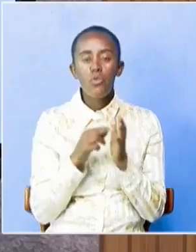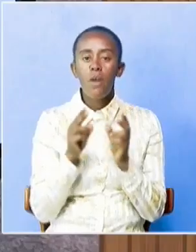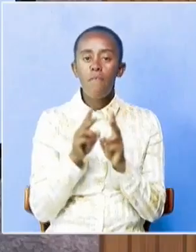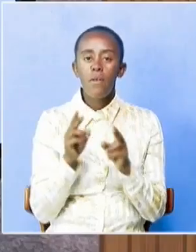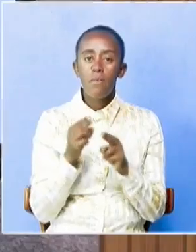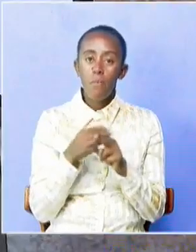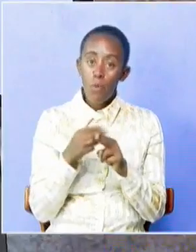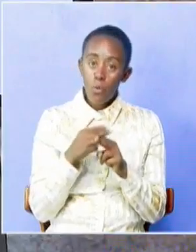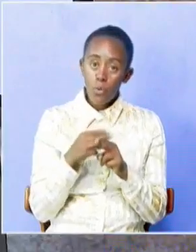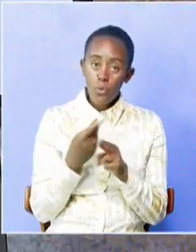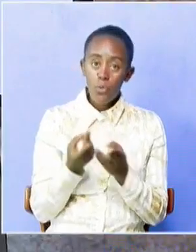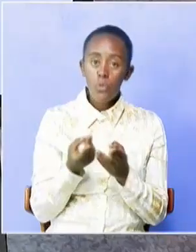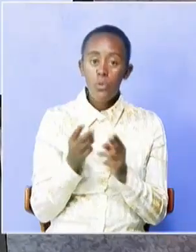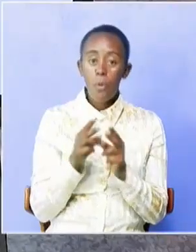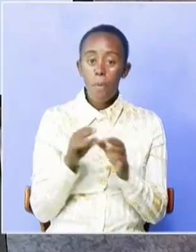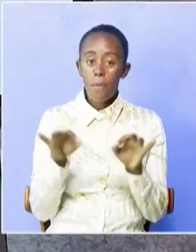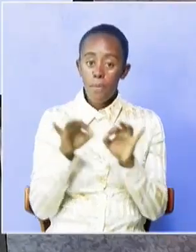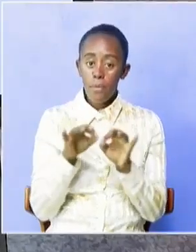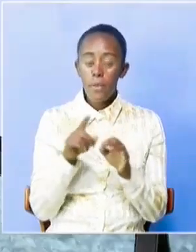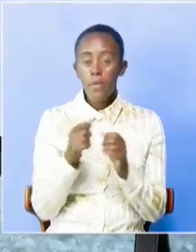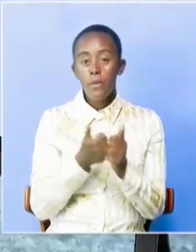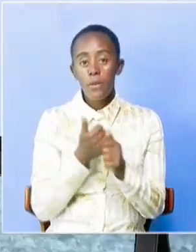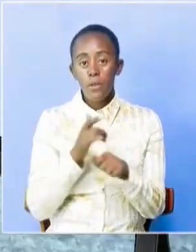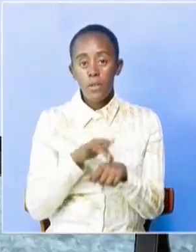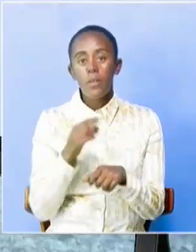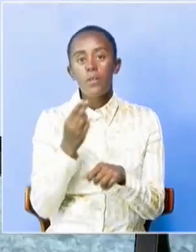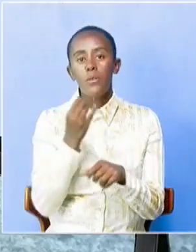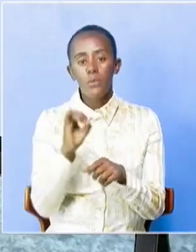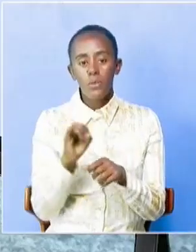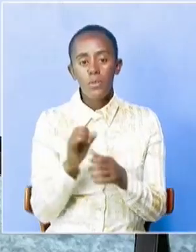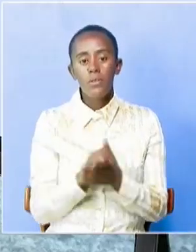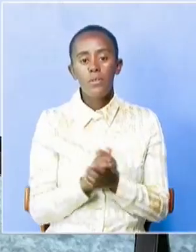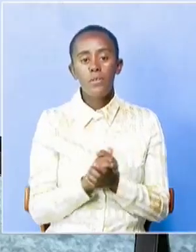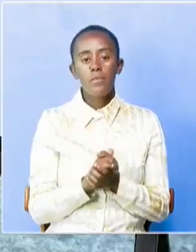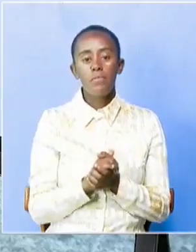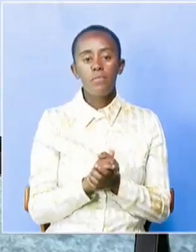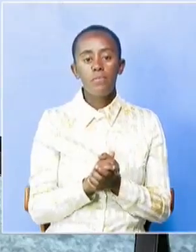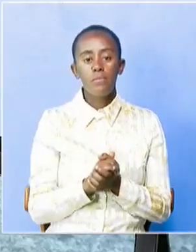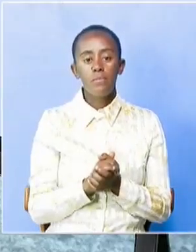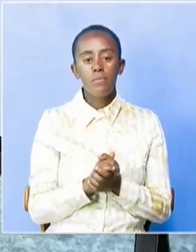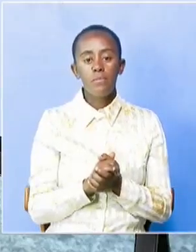important and that we should follow when we are using apostrophes?